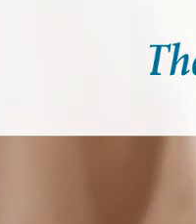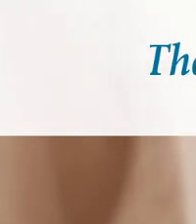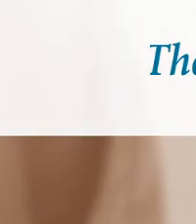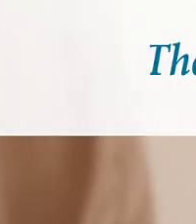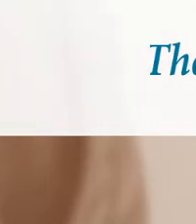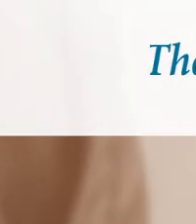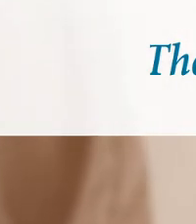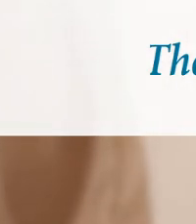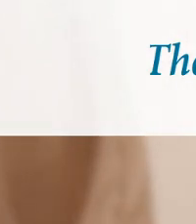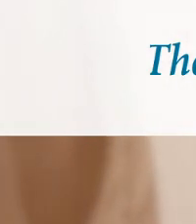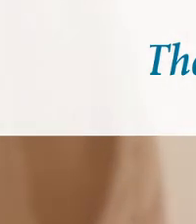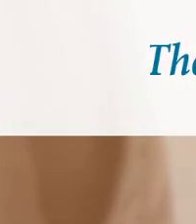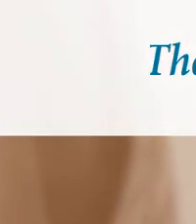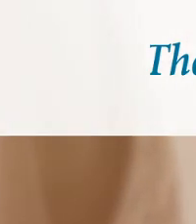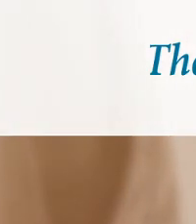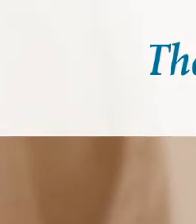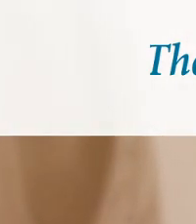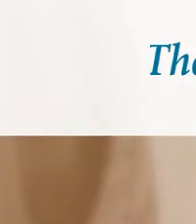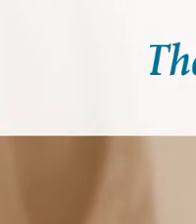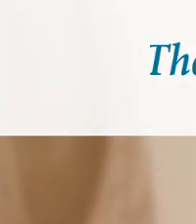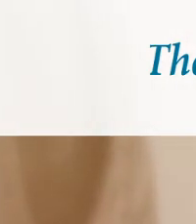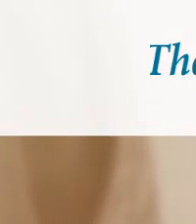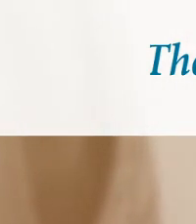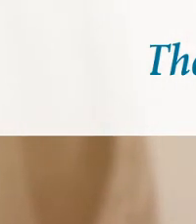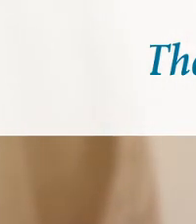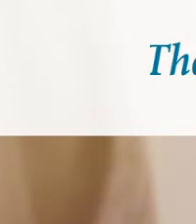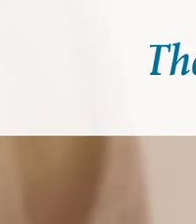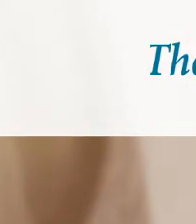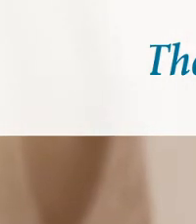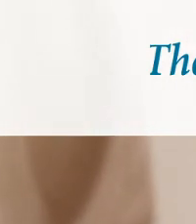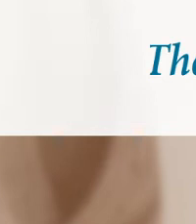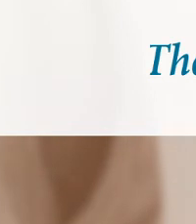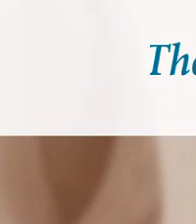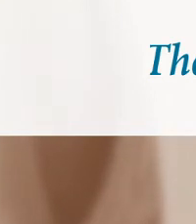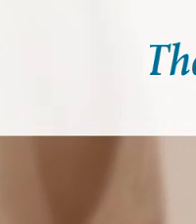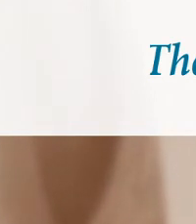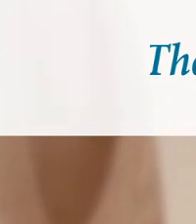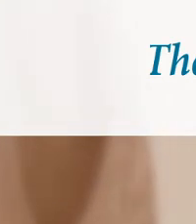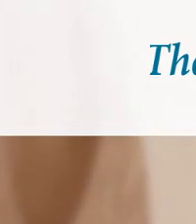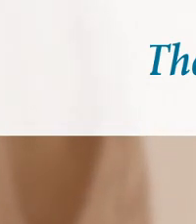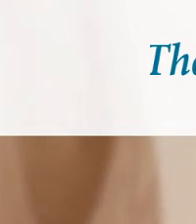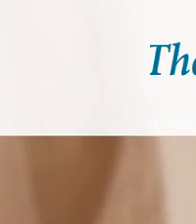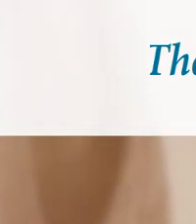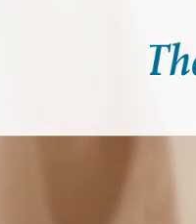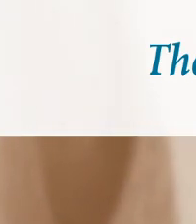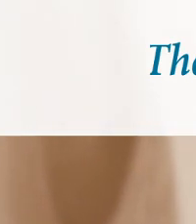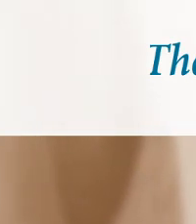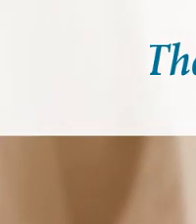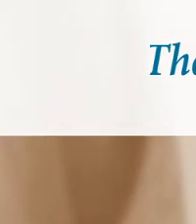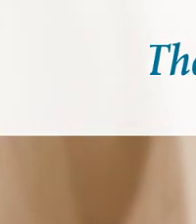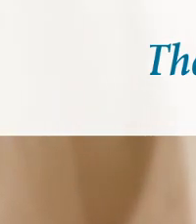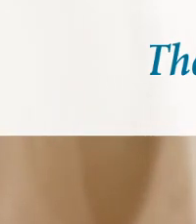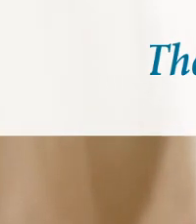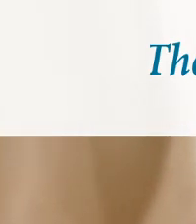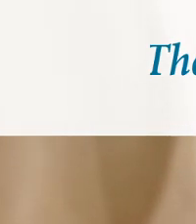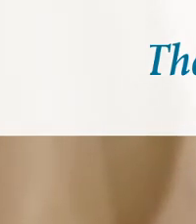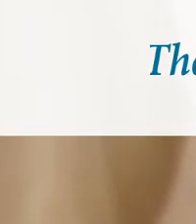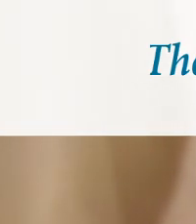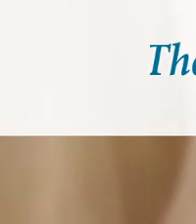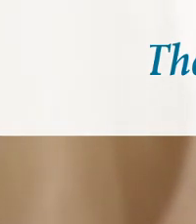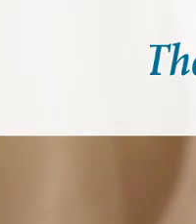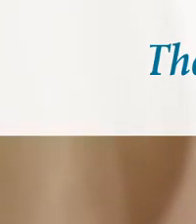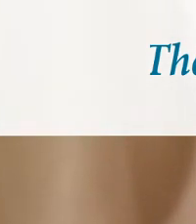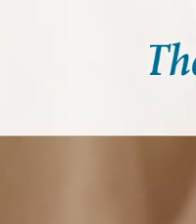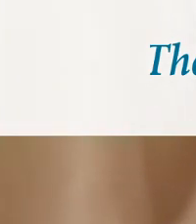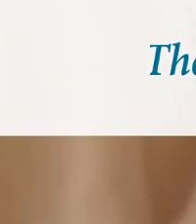am power. The presence of God watches over us. I am presence. Wherever we are,